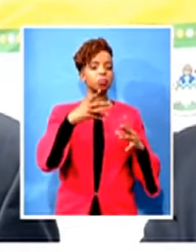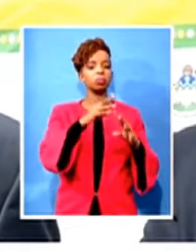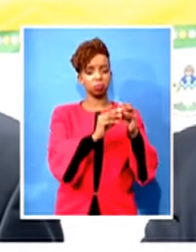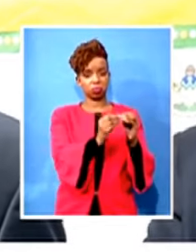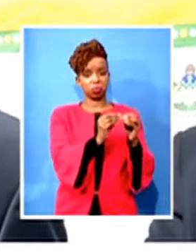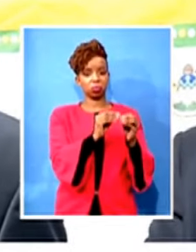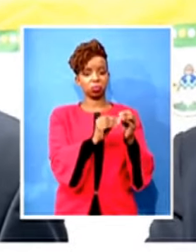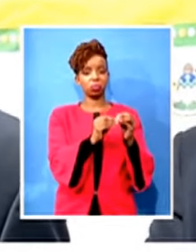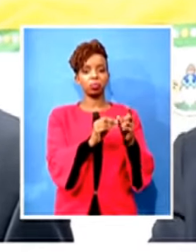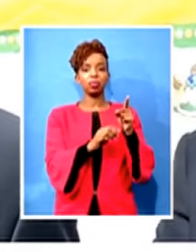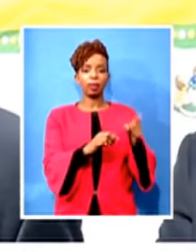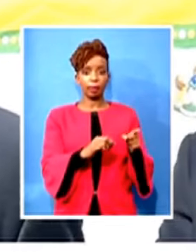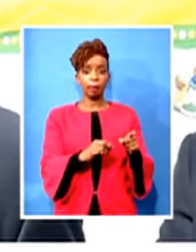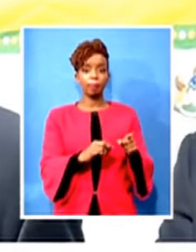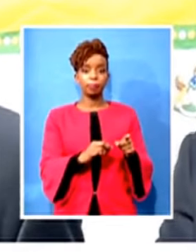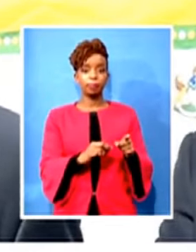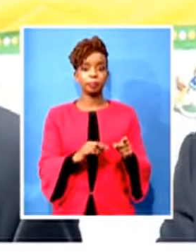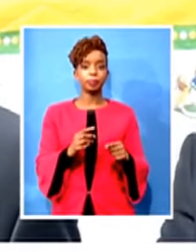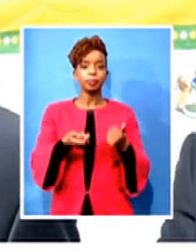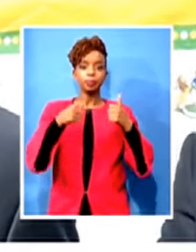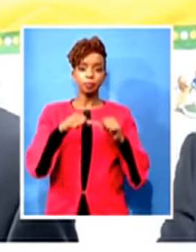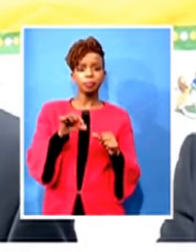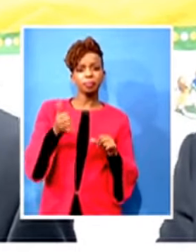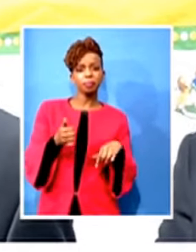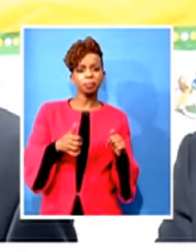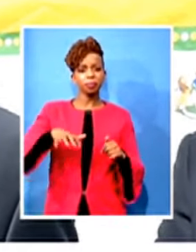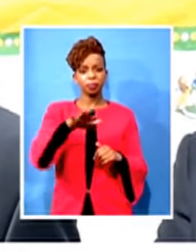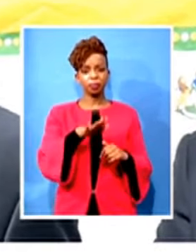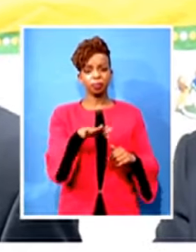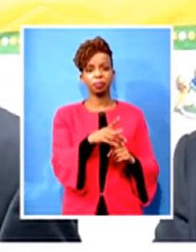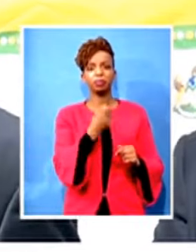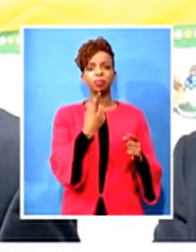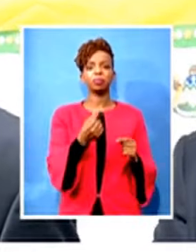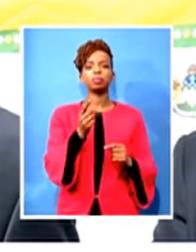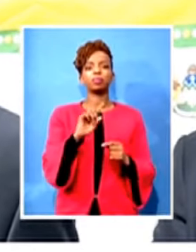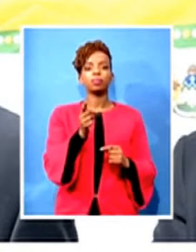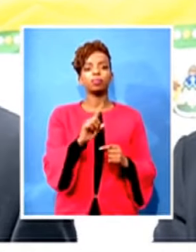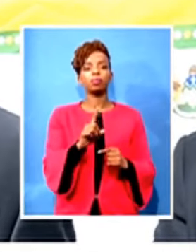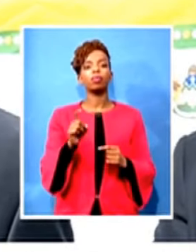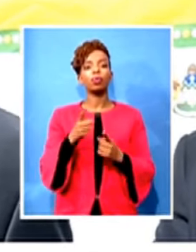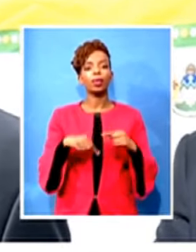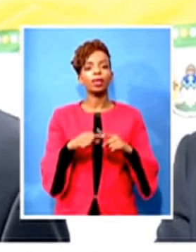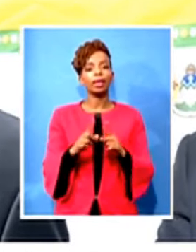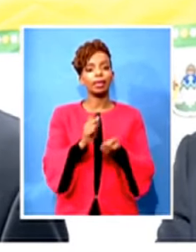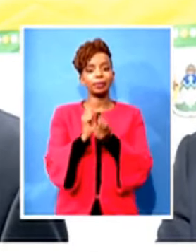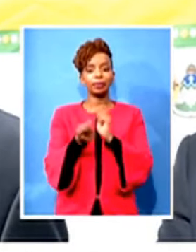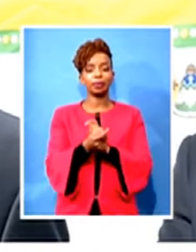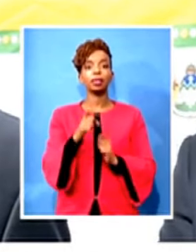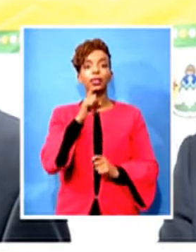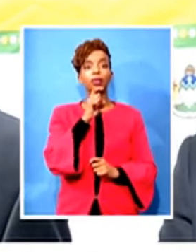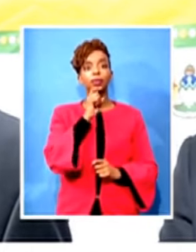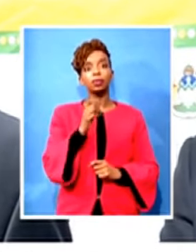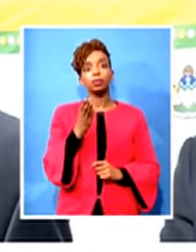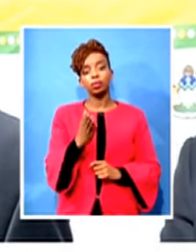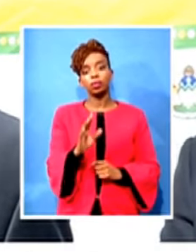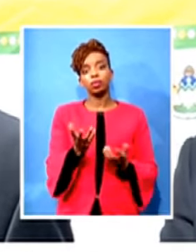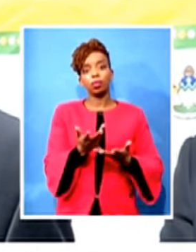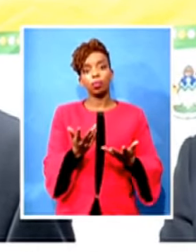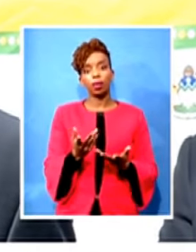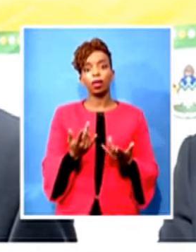other areas we take existing buildings and we change the use of those buildings. And this is the case here where you've got a nursing home which is now